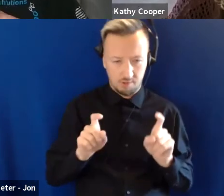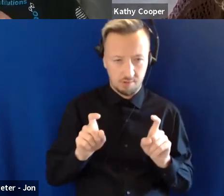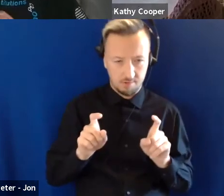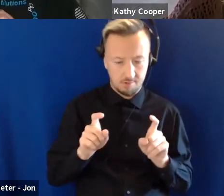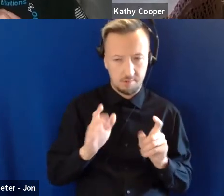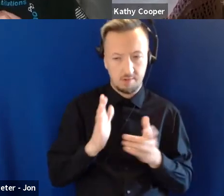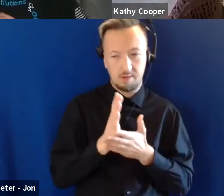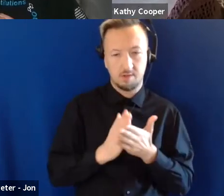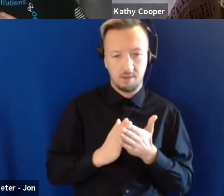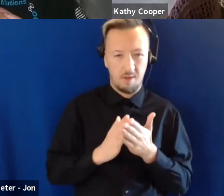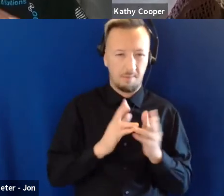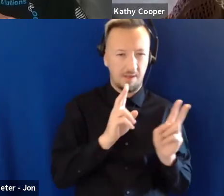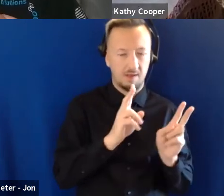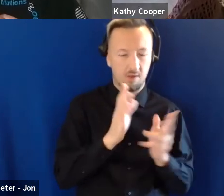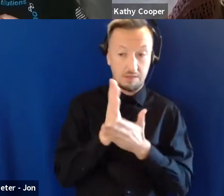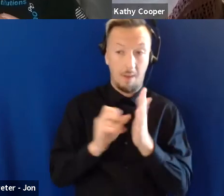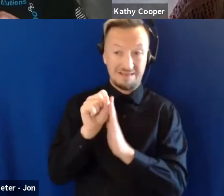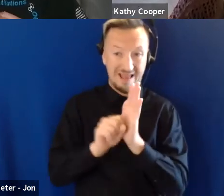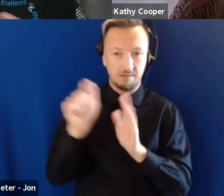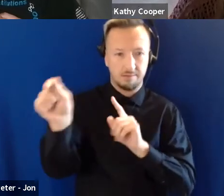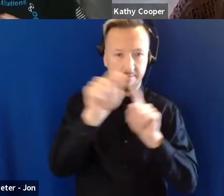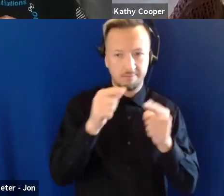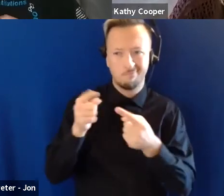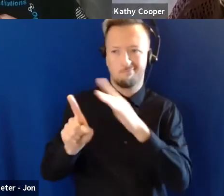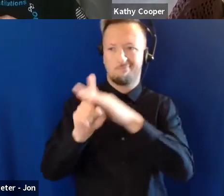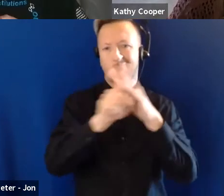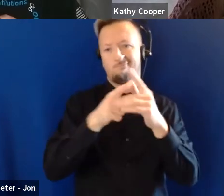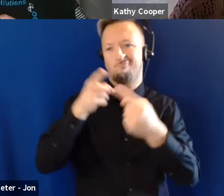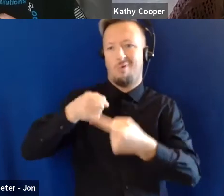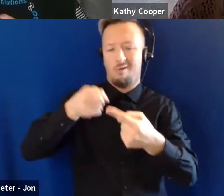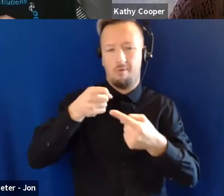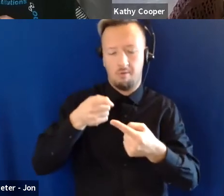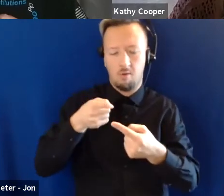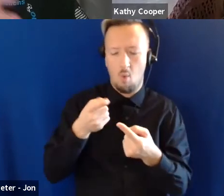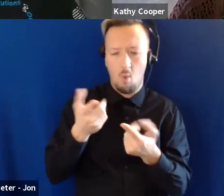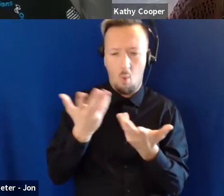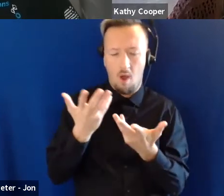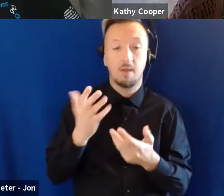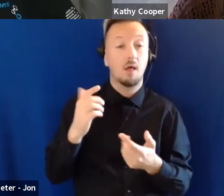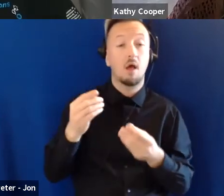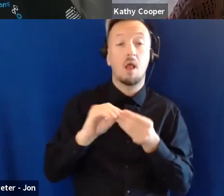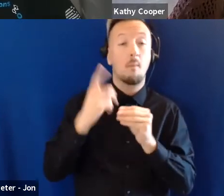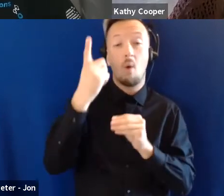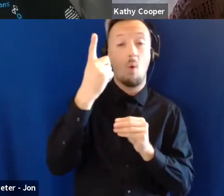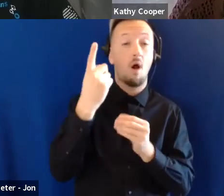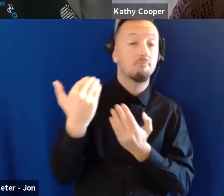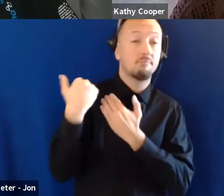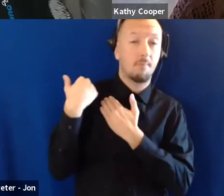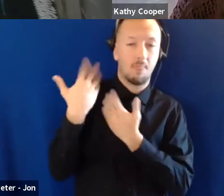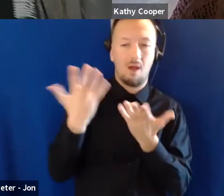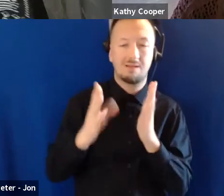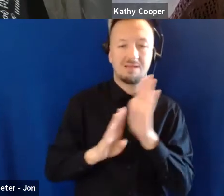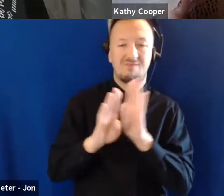issues that some states are having. So it talks about our duties. The biggest duty we have is the development of that state plan.